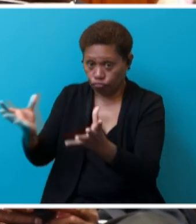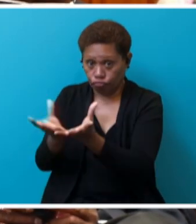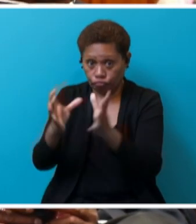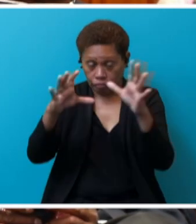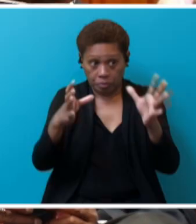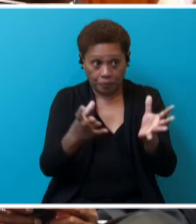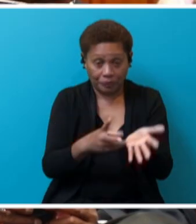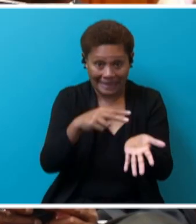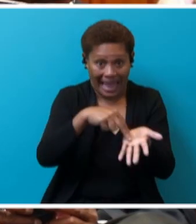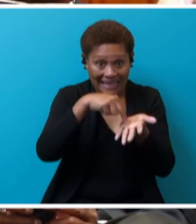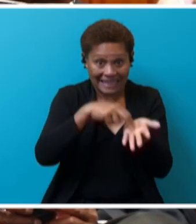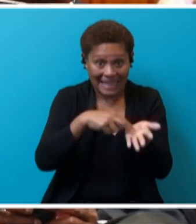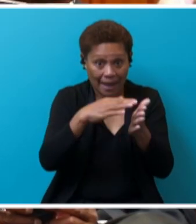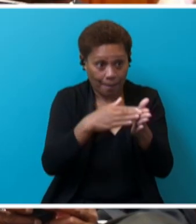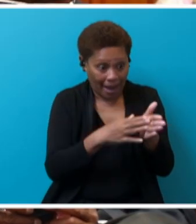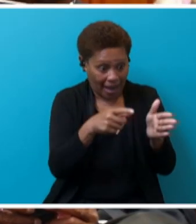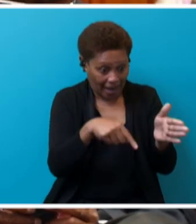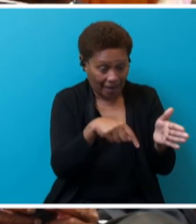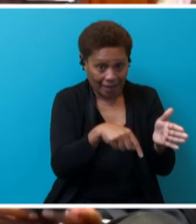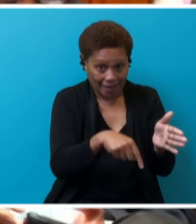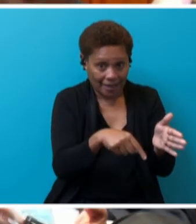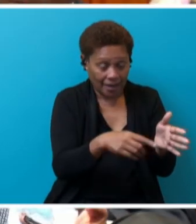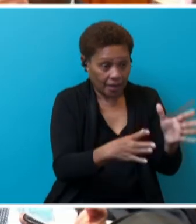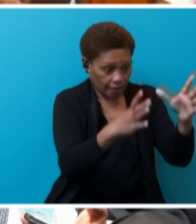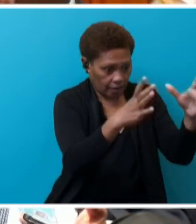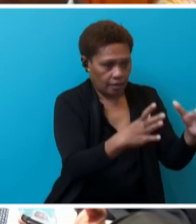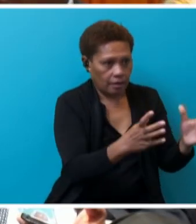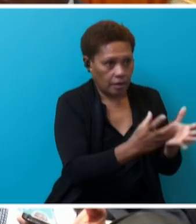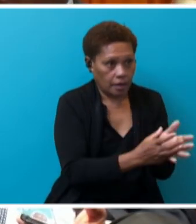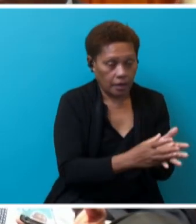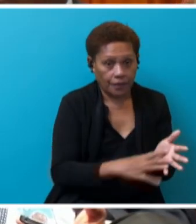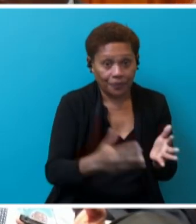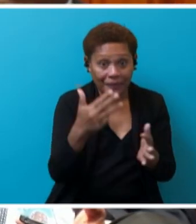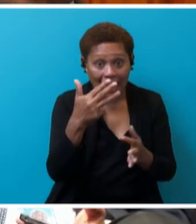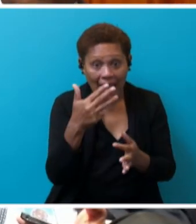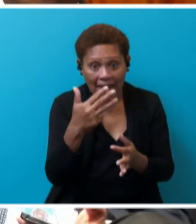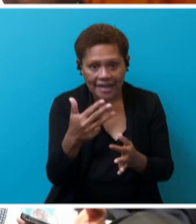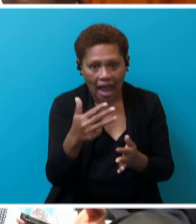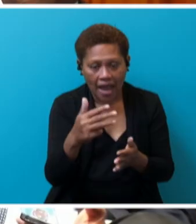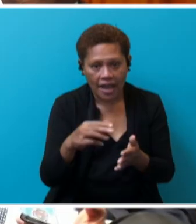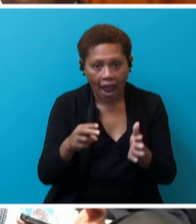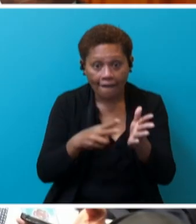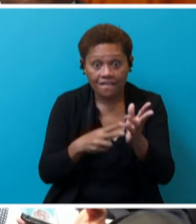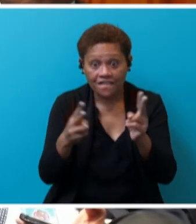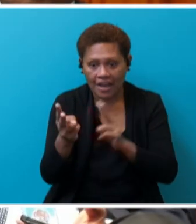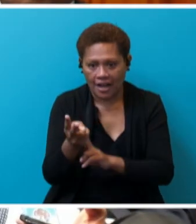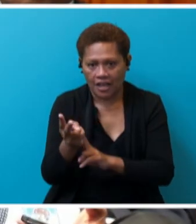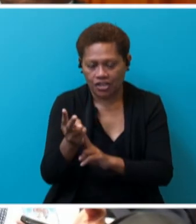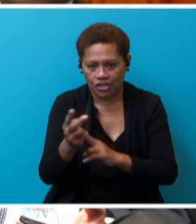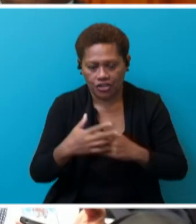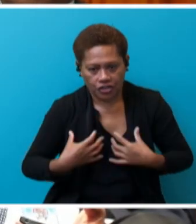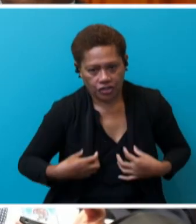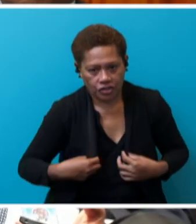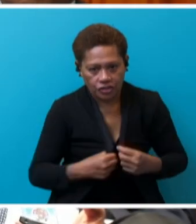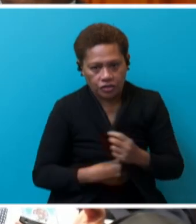serve 1,050 residents across 9 villages. This implementation is